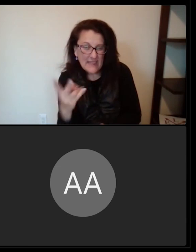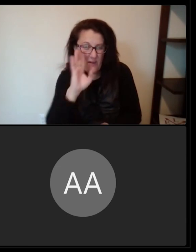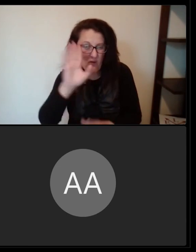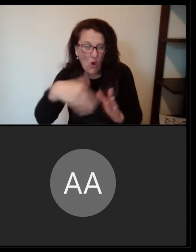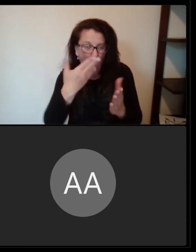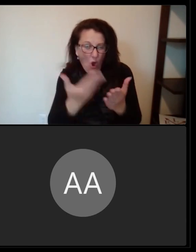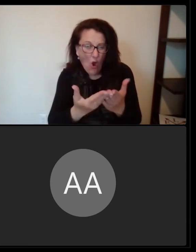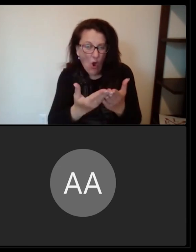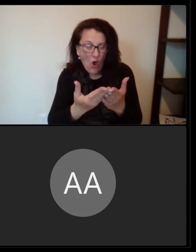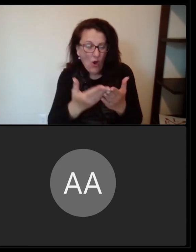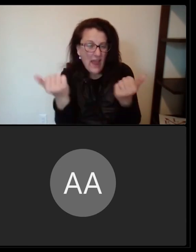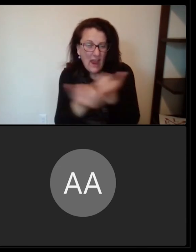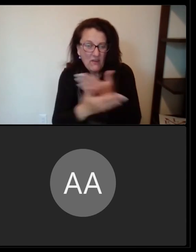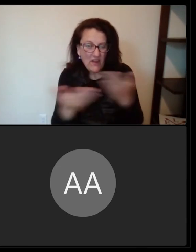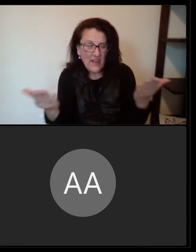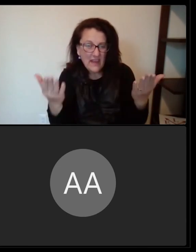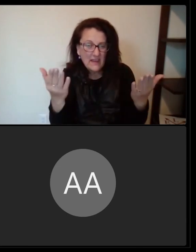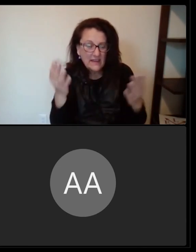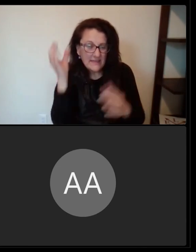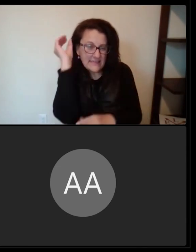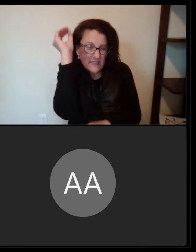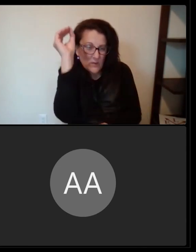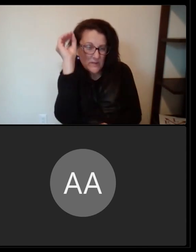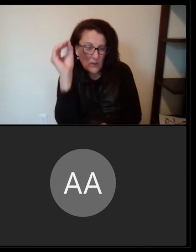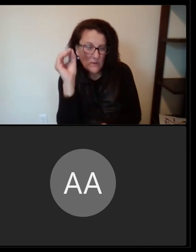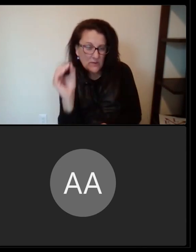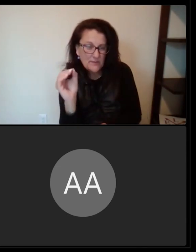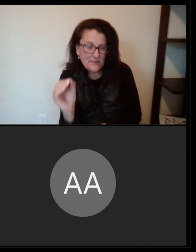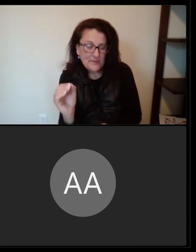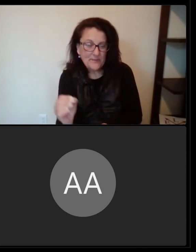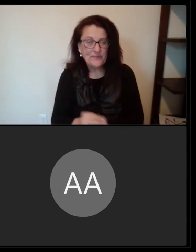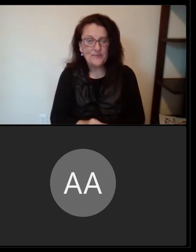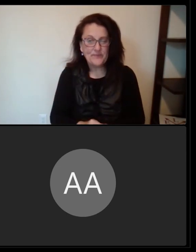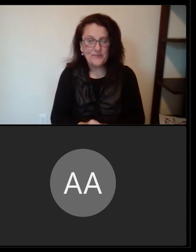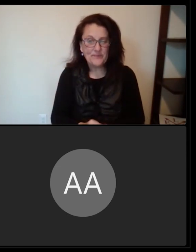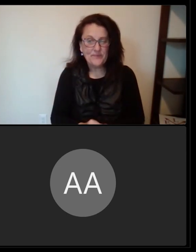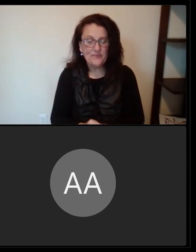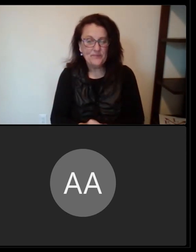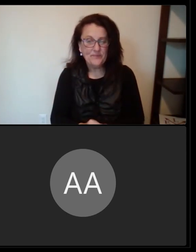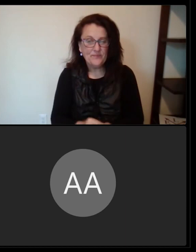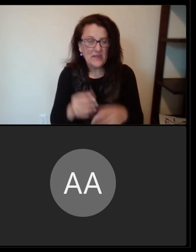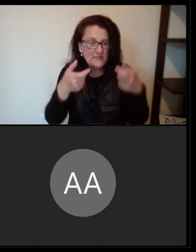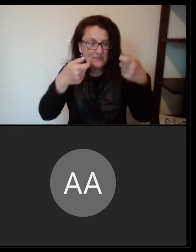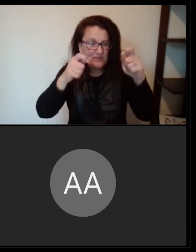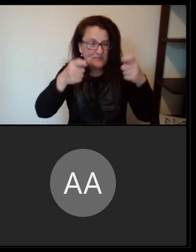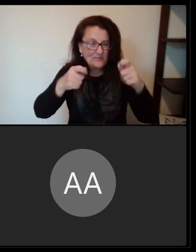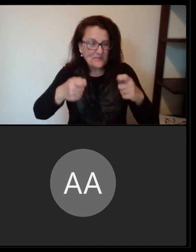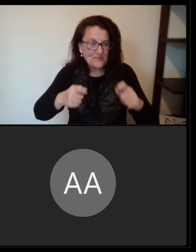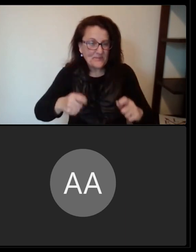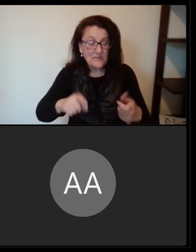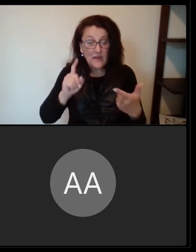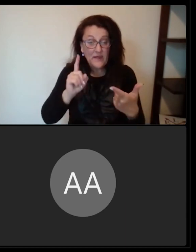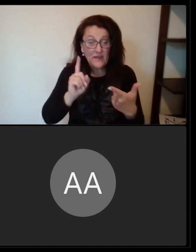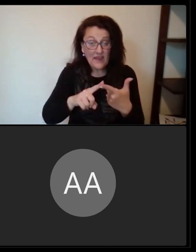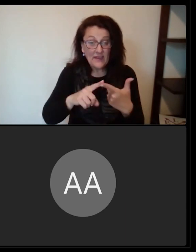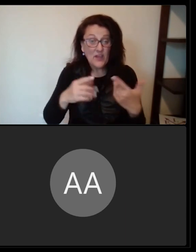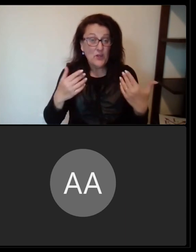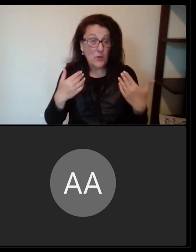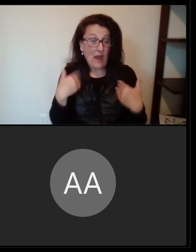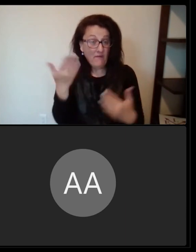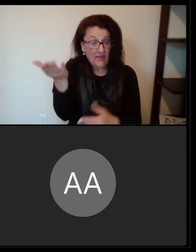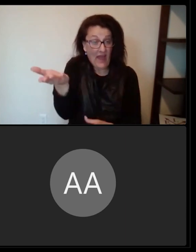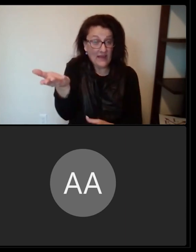single contest, everything, single candidate showing up nice on the report. But then not only do you have